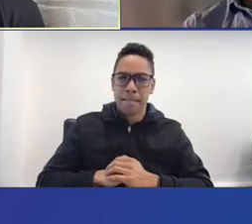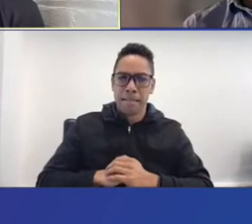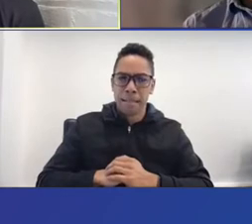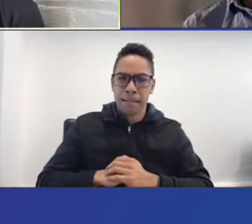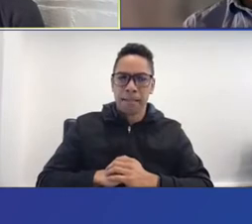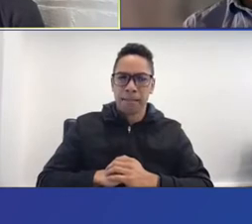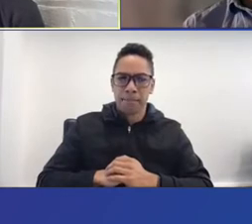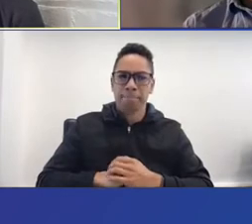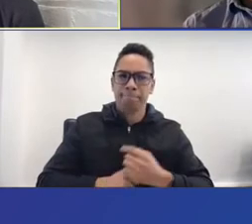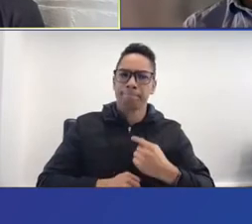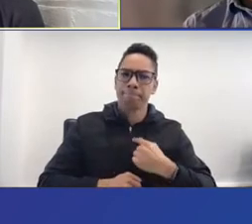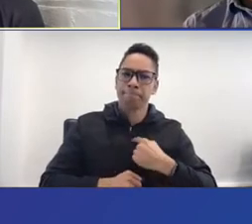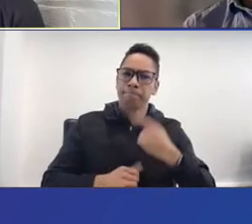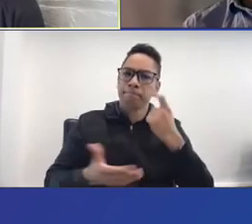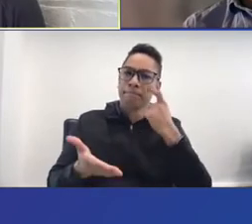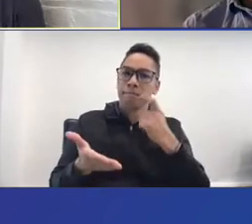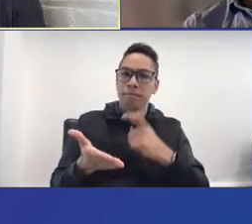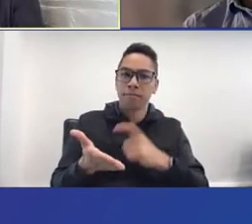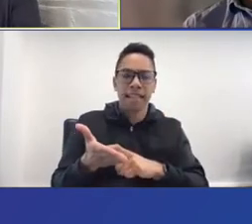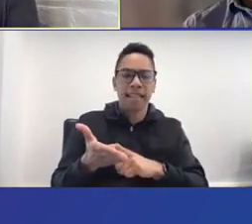that, you know, so